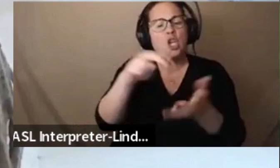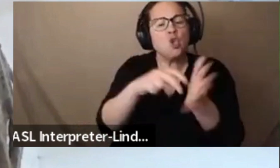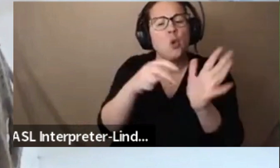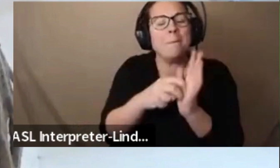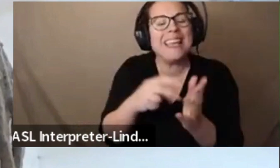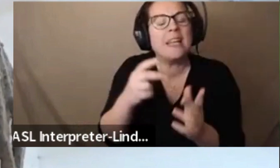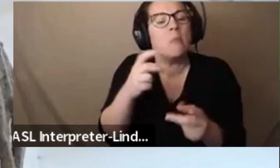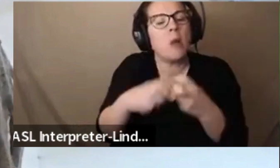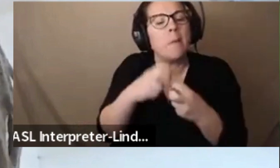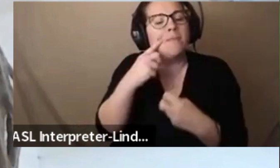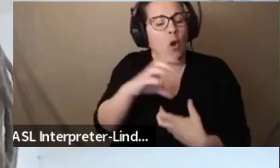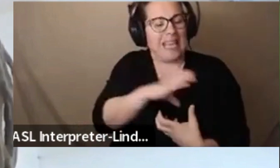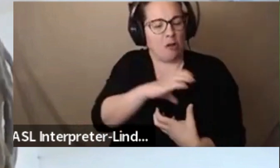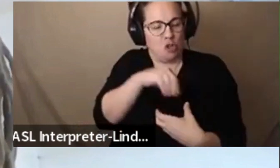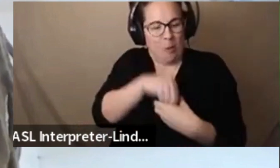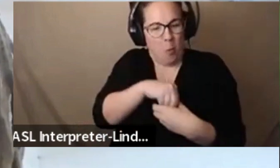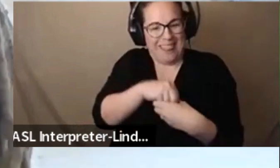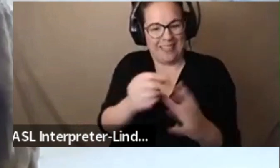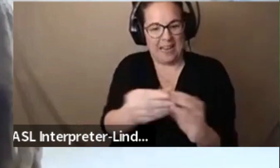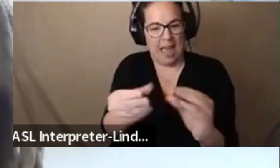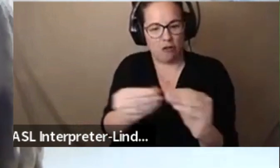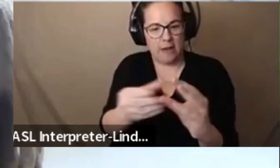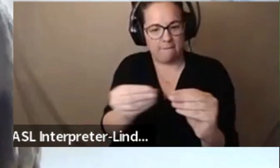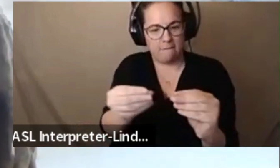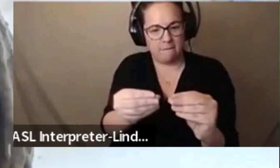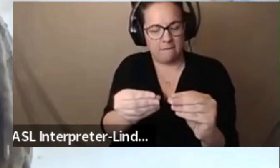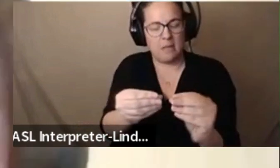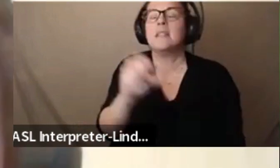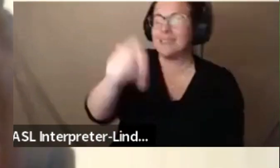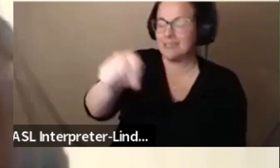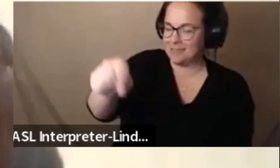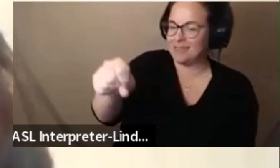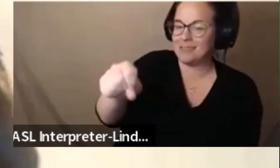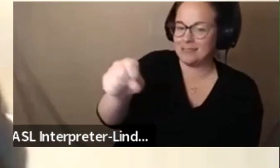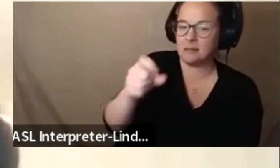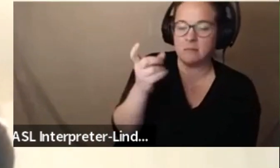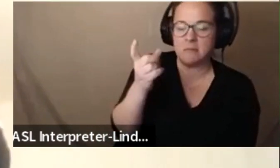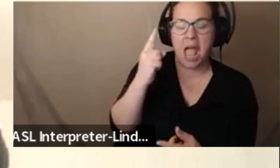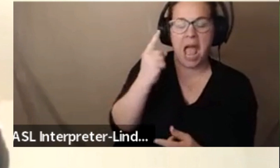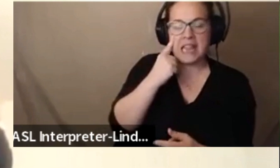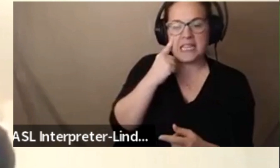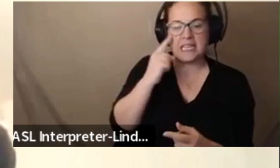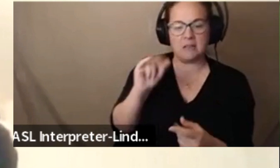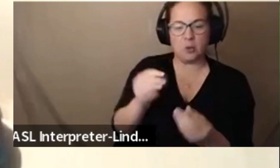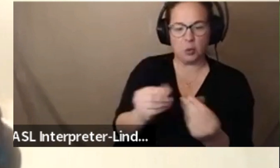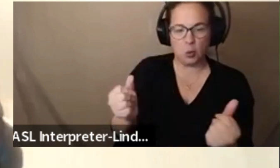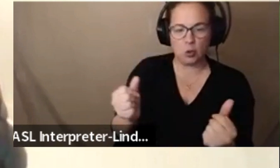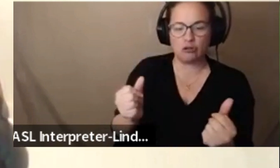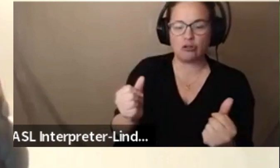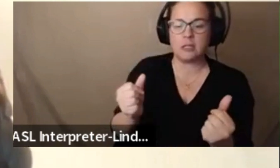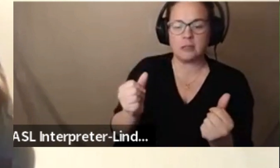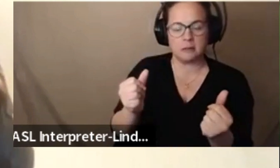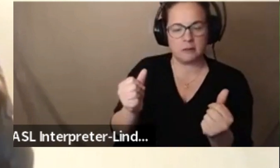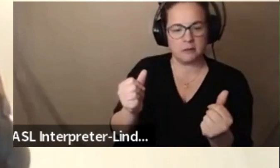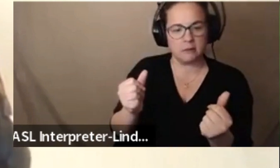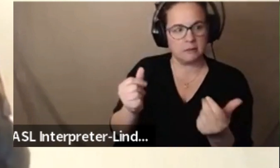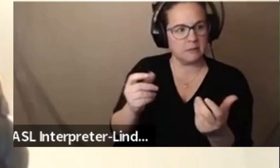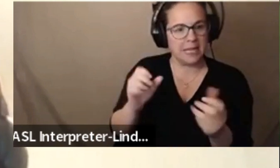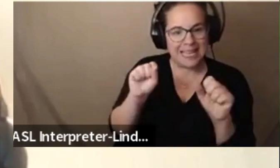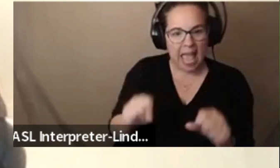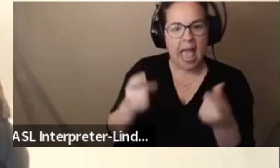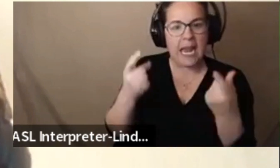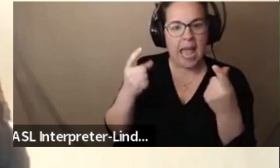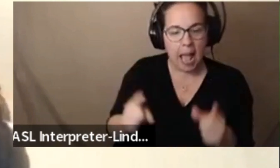play on, or the problems for the characters within the narrative? The problem for the characters within the narrative, I think a lot of the time the solutions can come